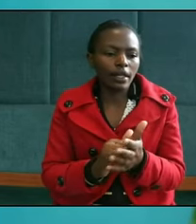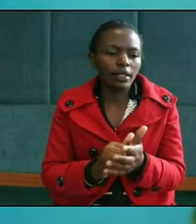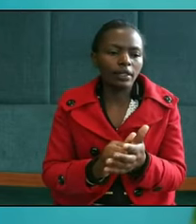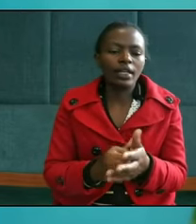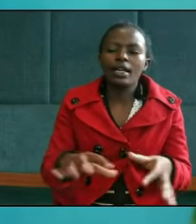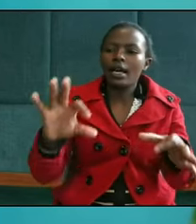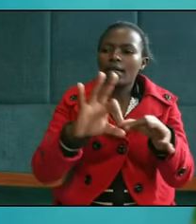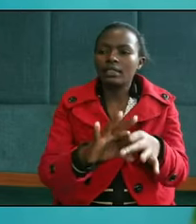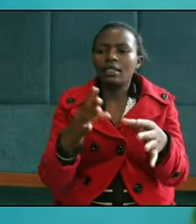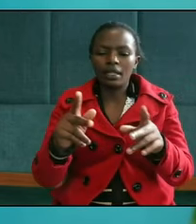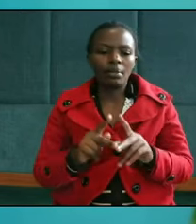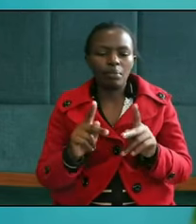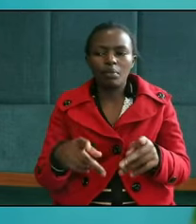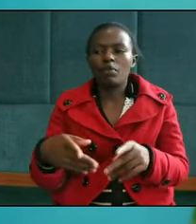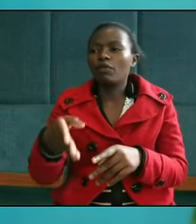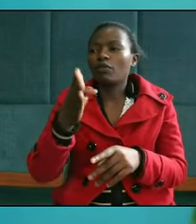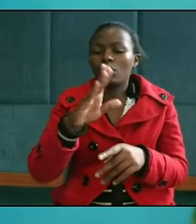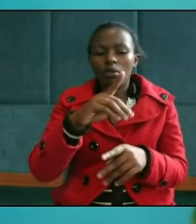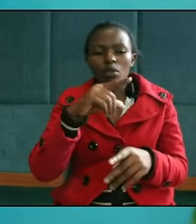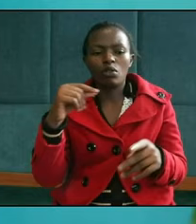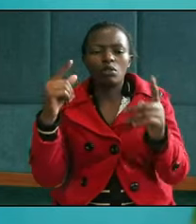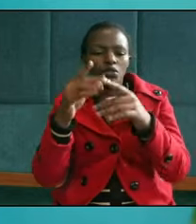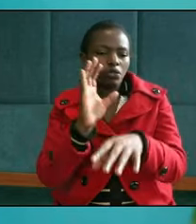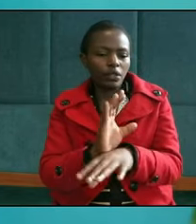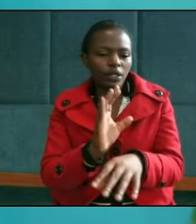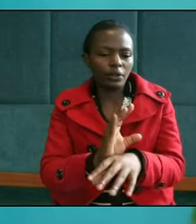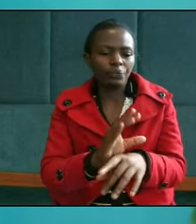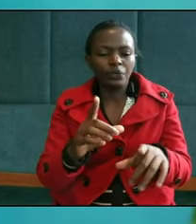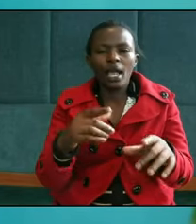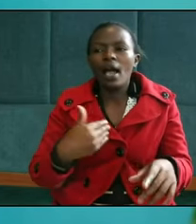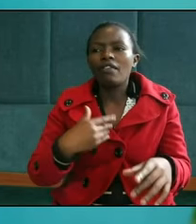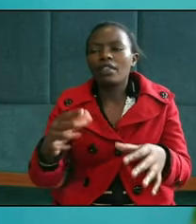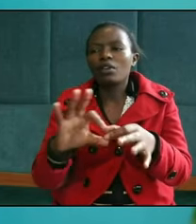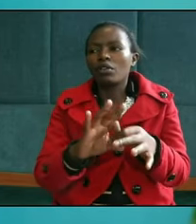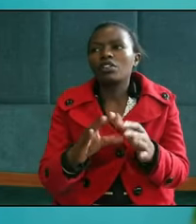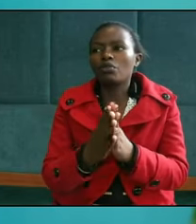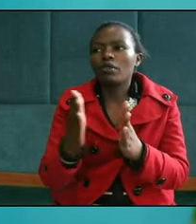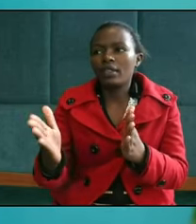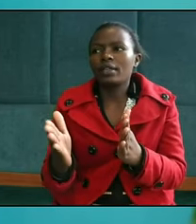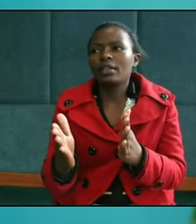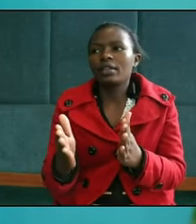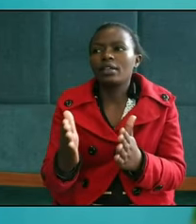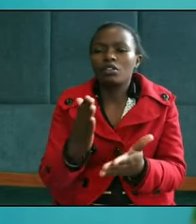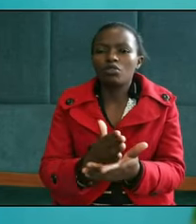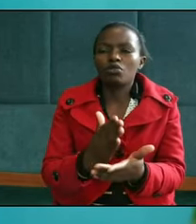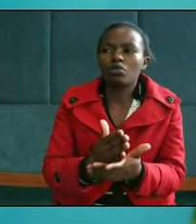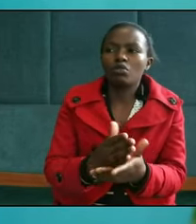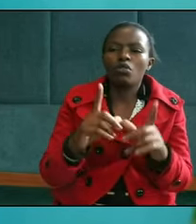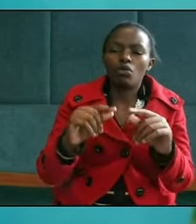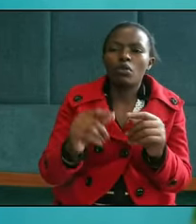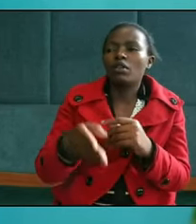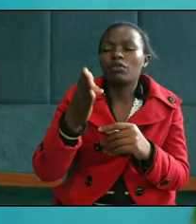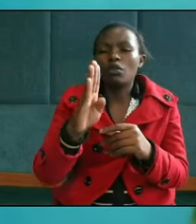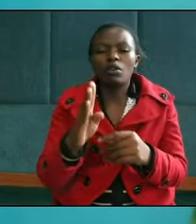a living connection with the source of all spiritual growth, they will not be ready for the time